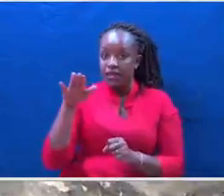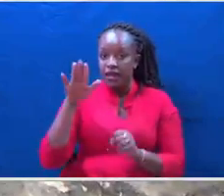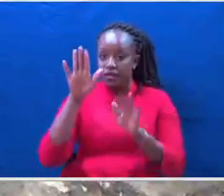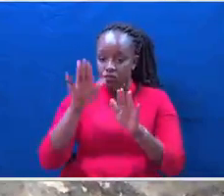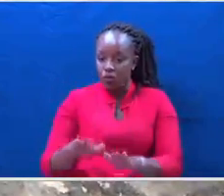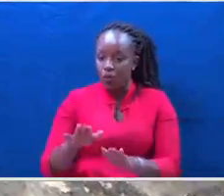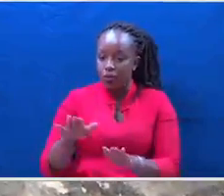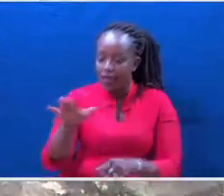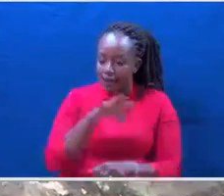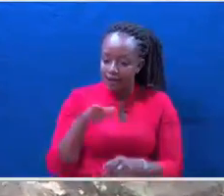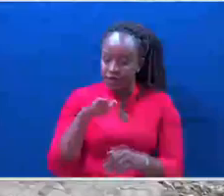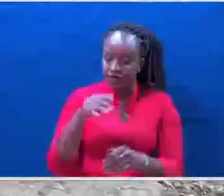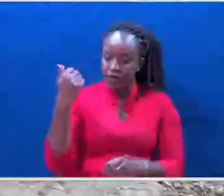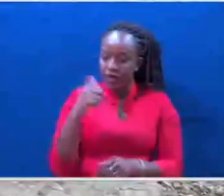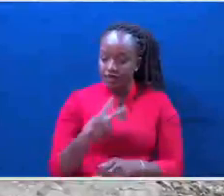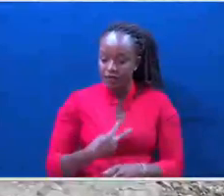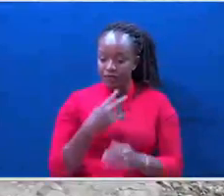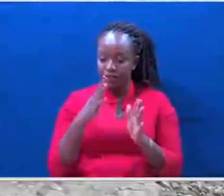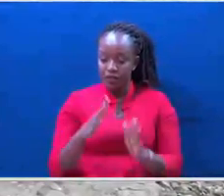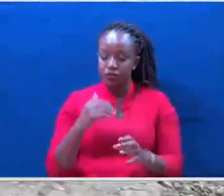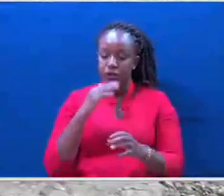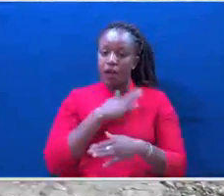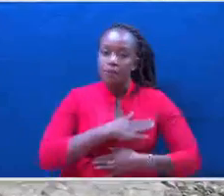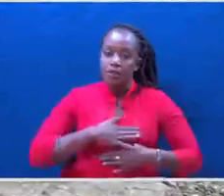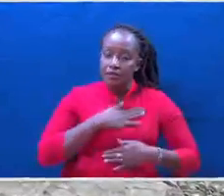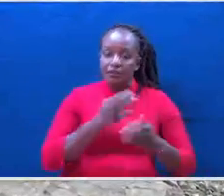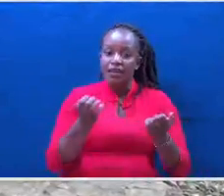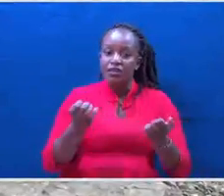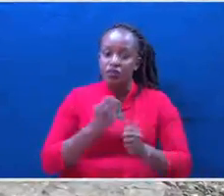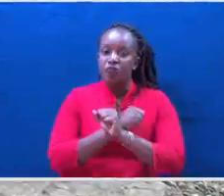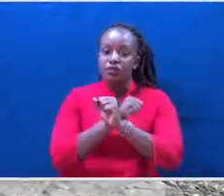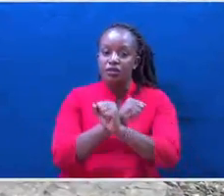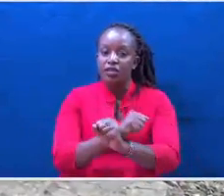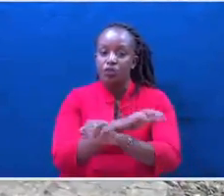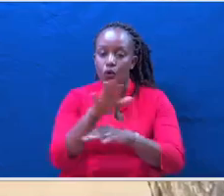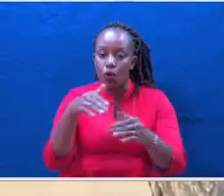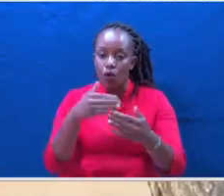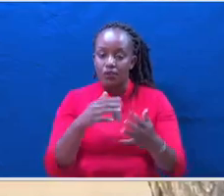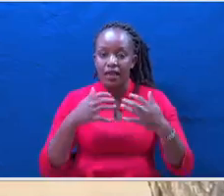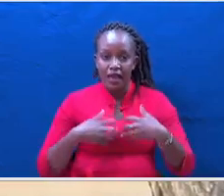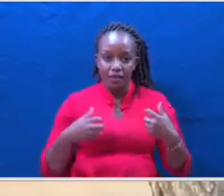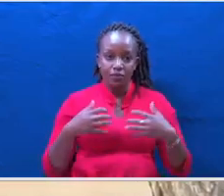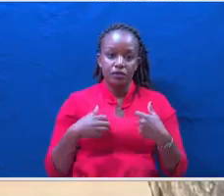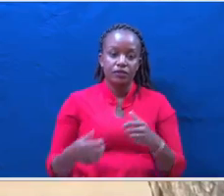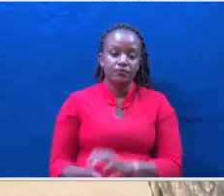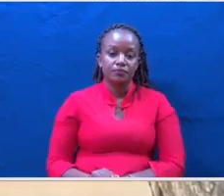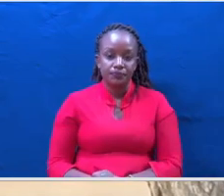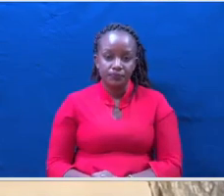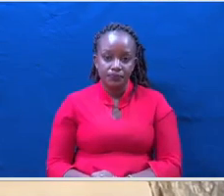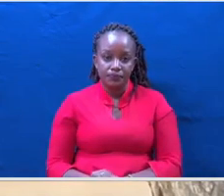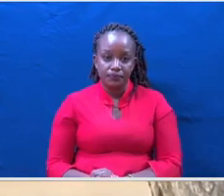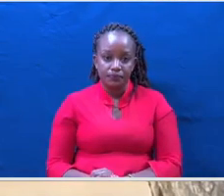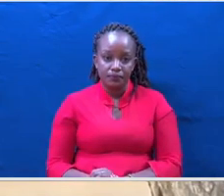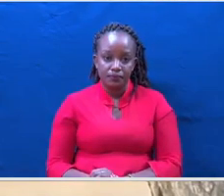visitor to appreciate the need of conserving, protecting, and safeguarding our wildlife. You look at the rhinos here,